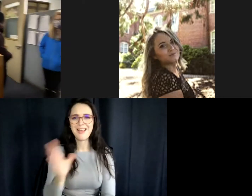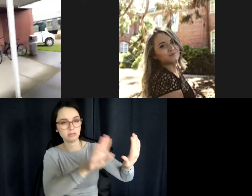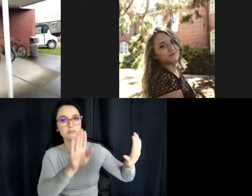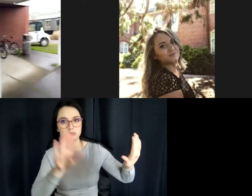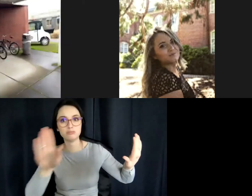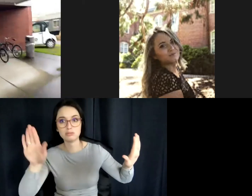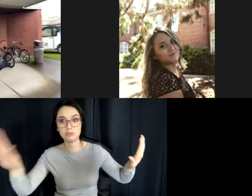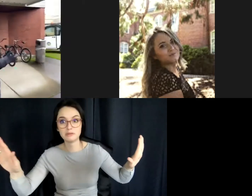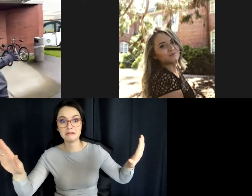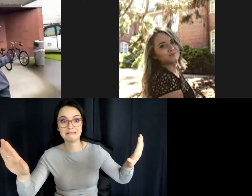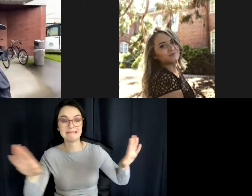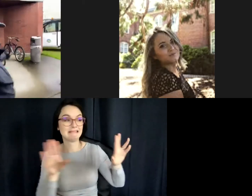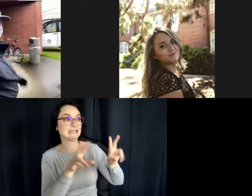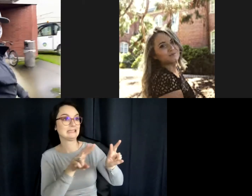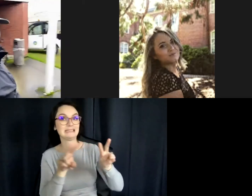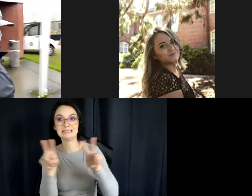plant's automated.